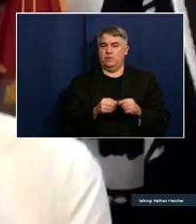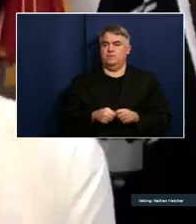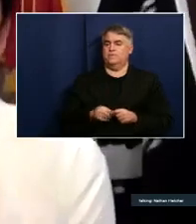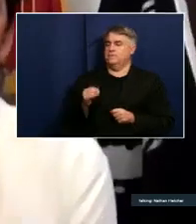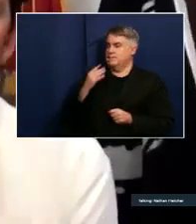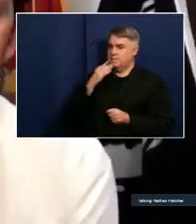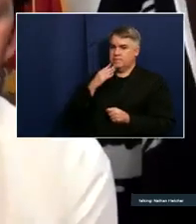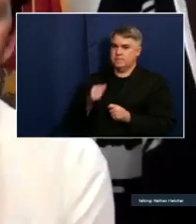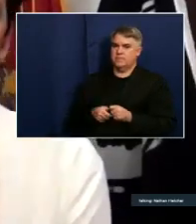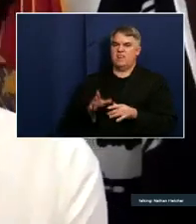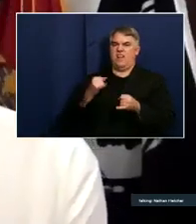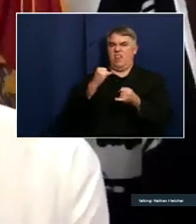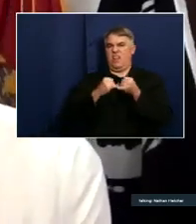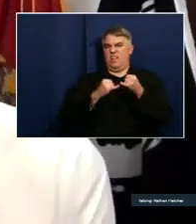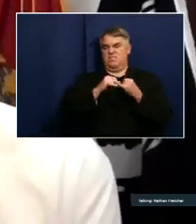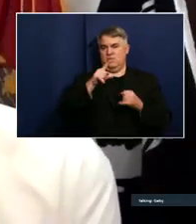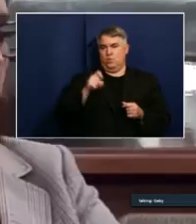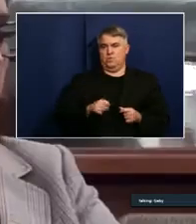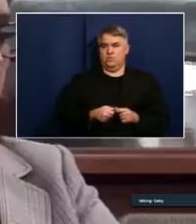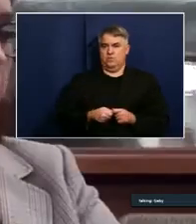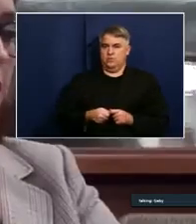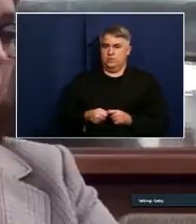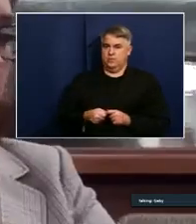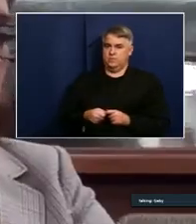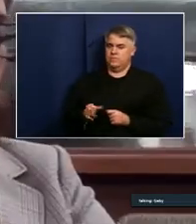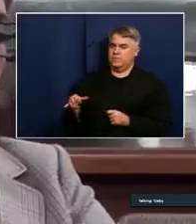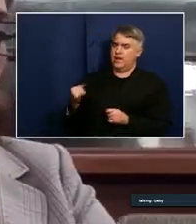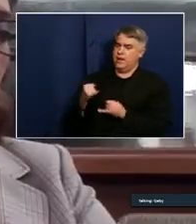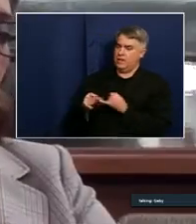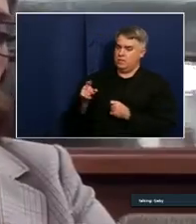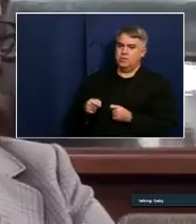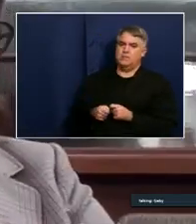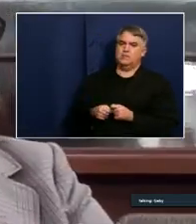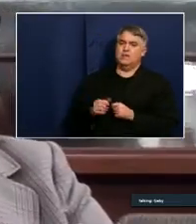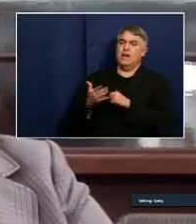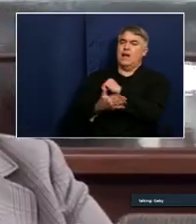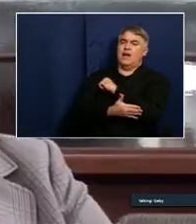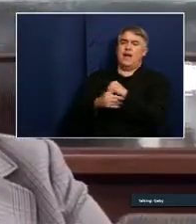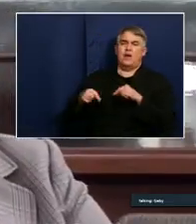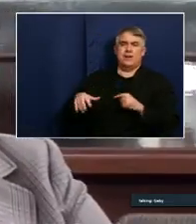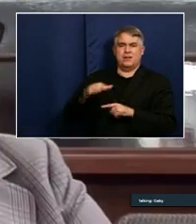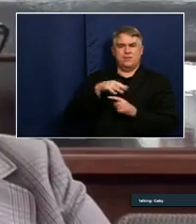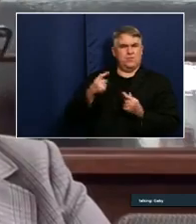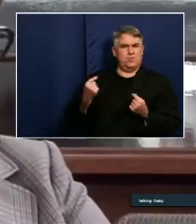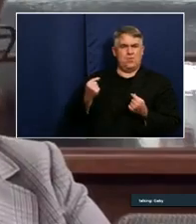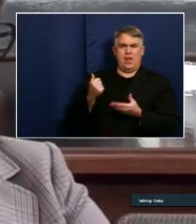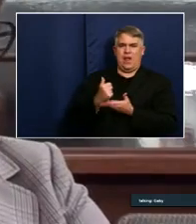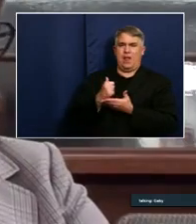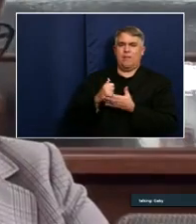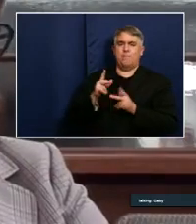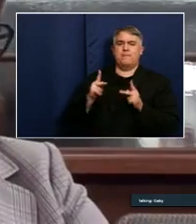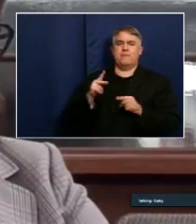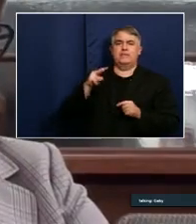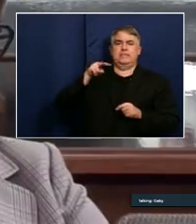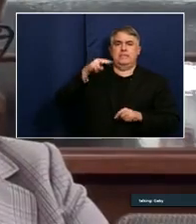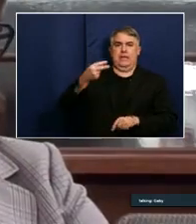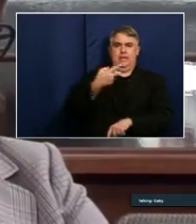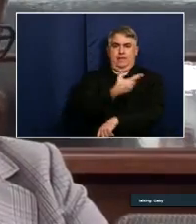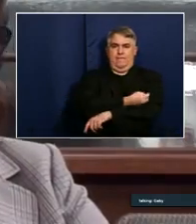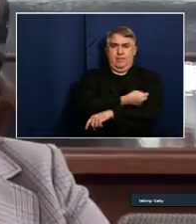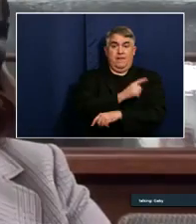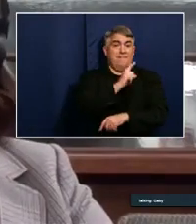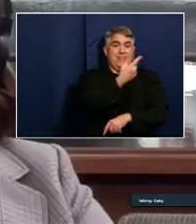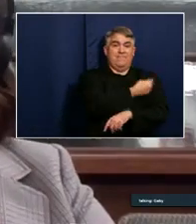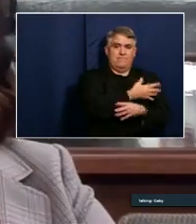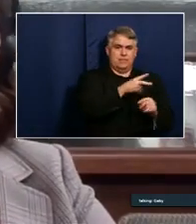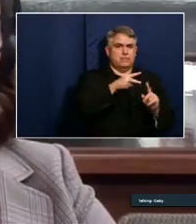tonight. Okay, last question. What is the county doing to help people get their second dose appointment? I still haven't been able to get mine.